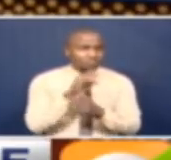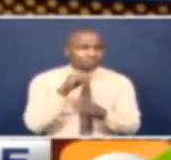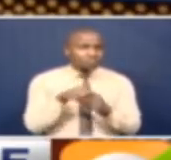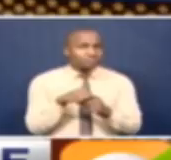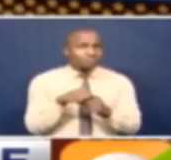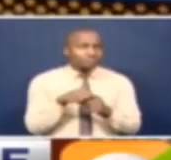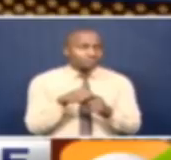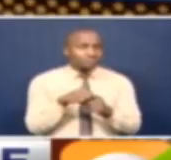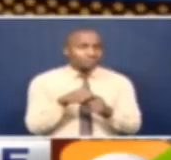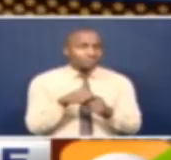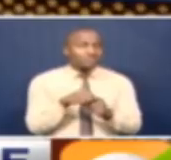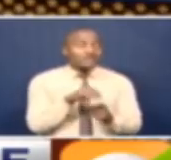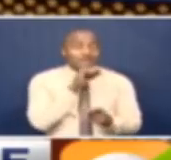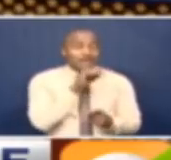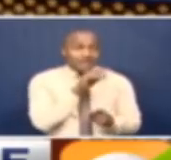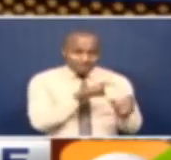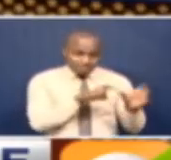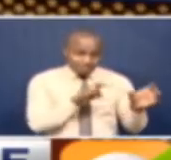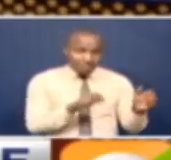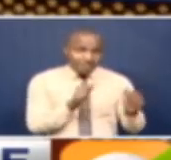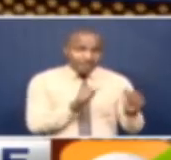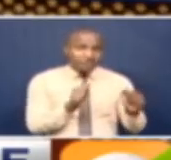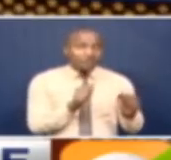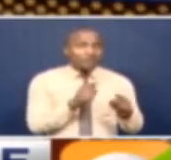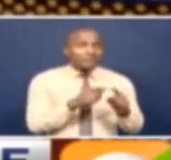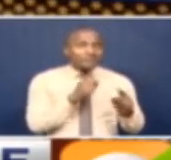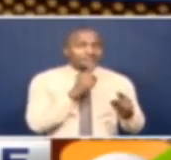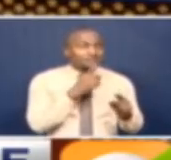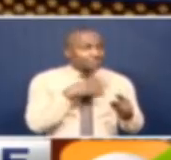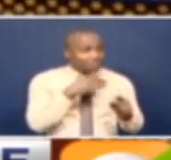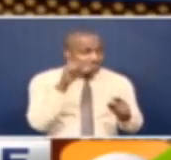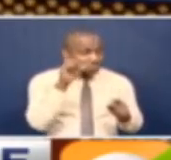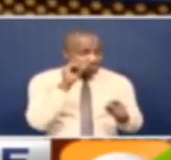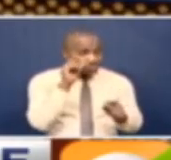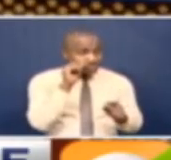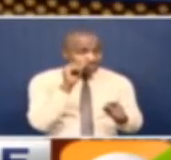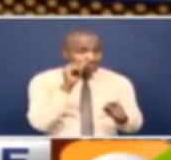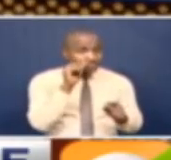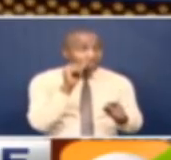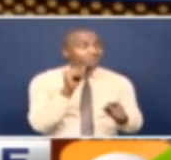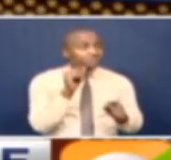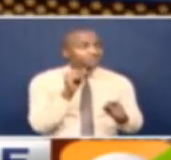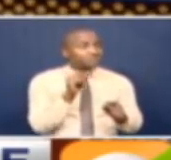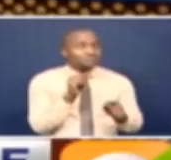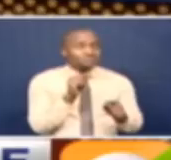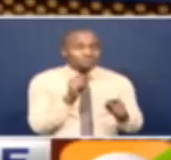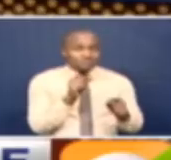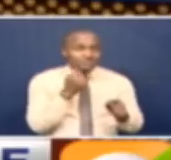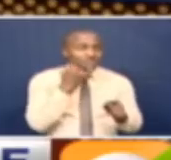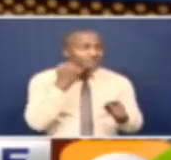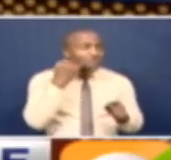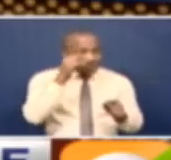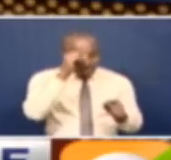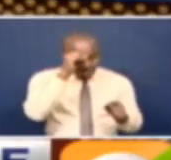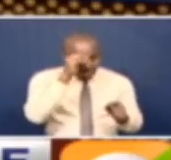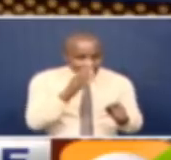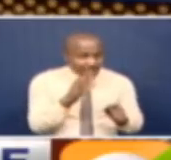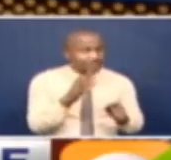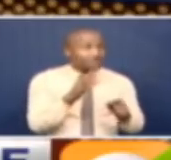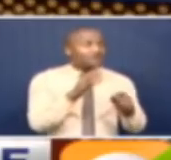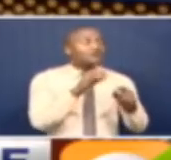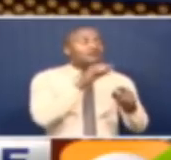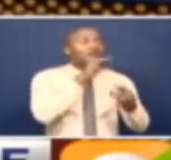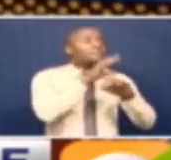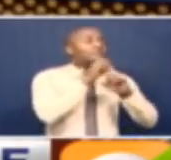the game. And I say that it was untenable for the people of Mombasa to have a Joho governor and a Raila presidency,